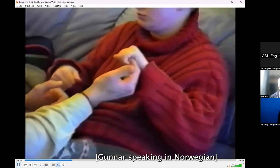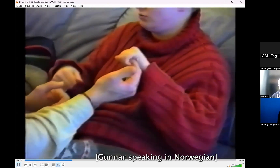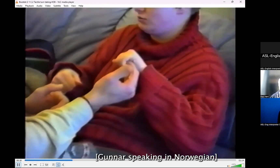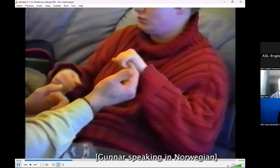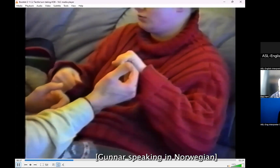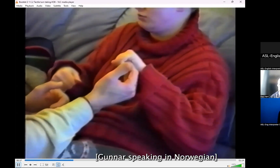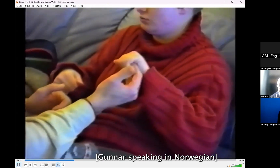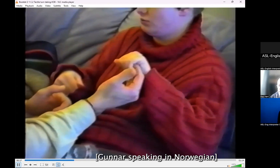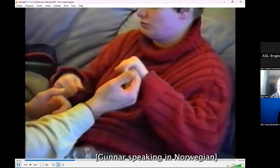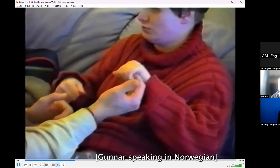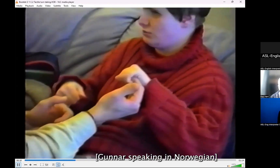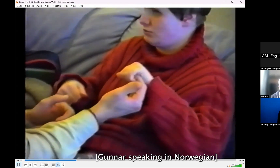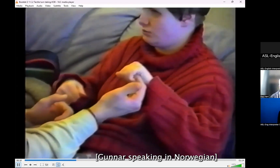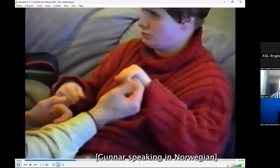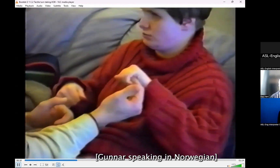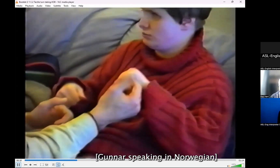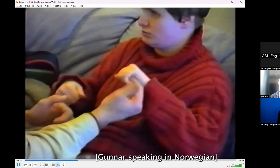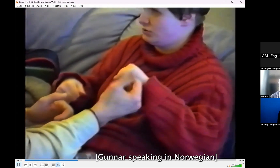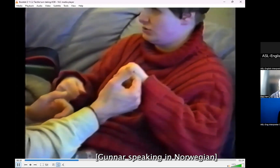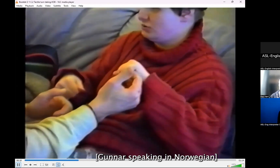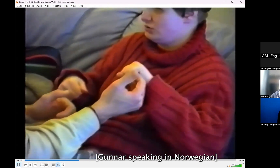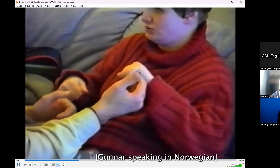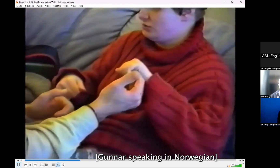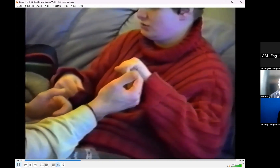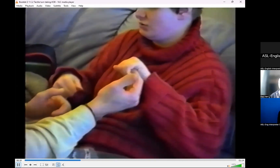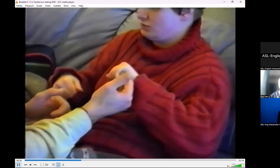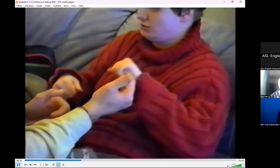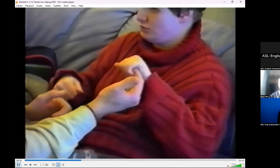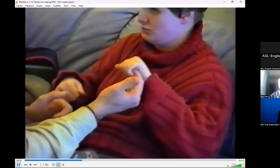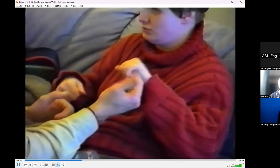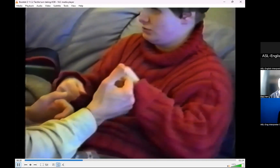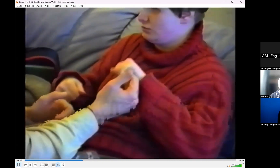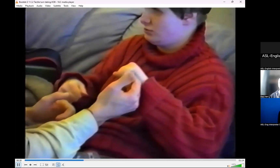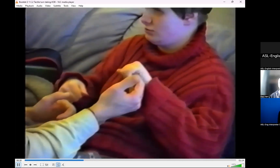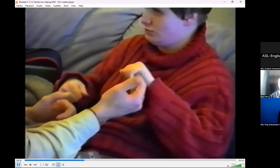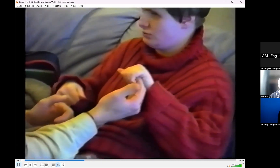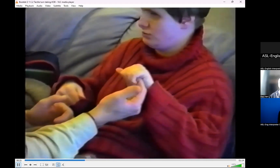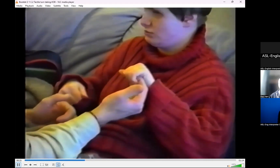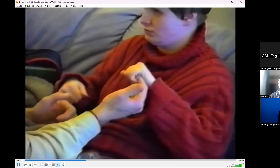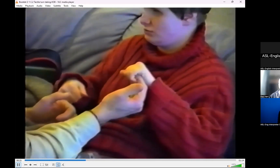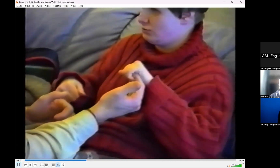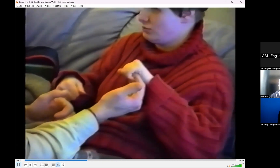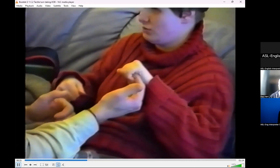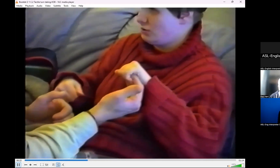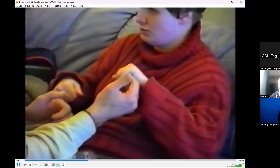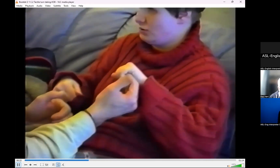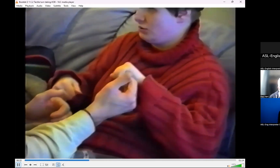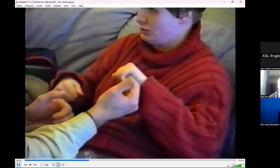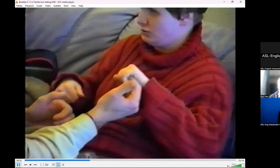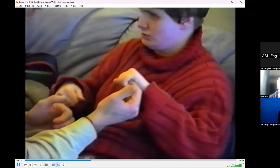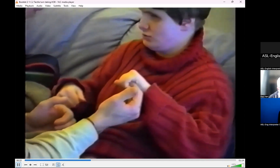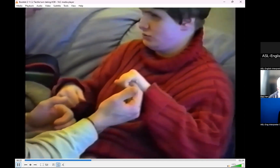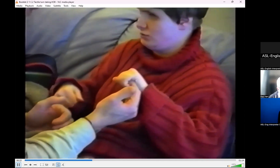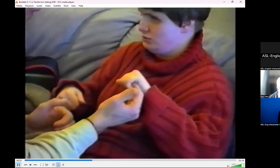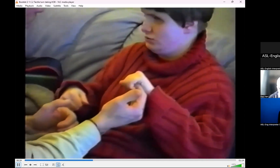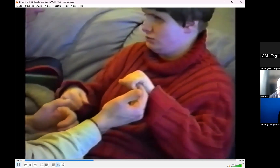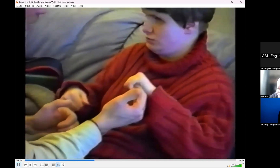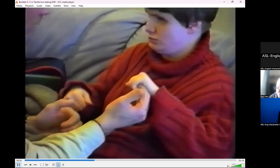litt. Sånn litt. Jeg har det. Ja, altså litt sånn.